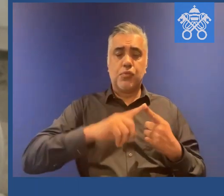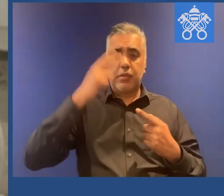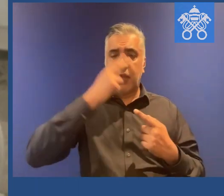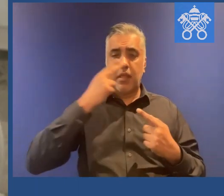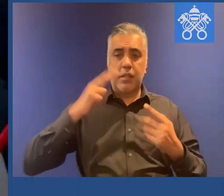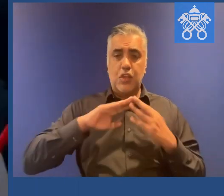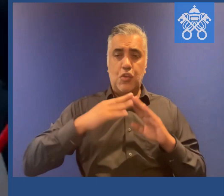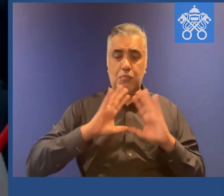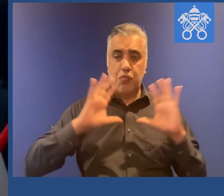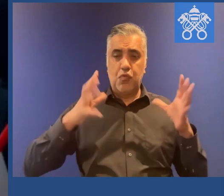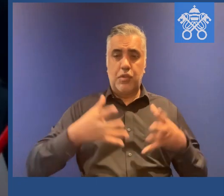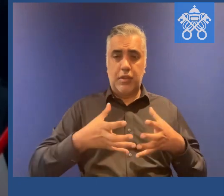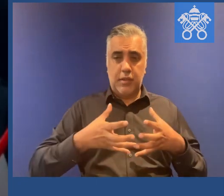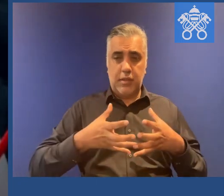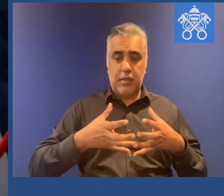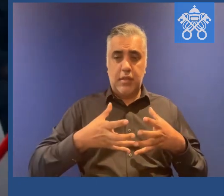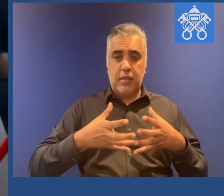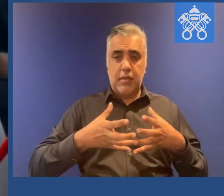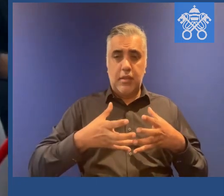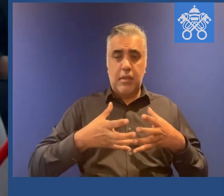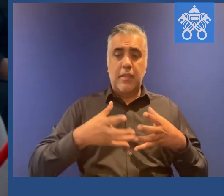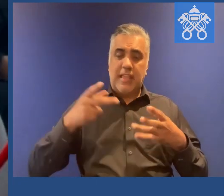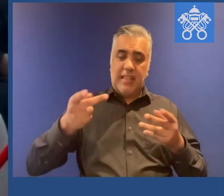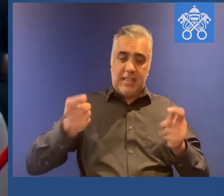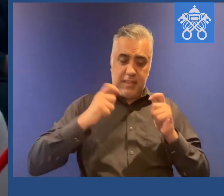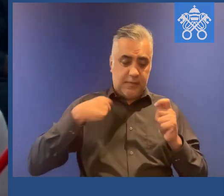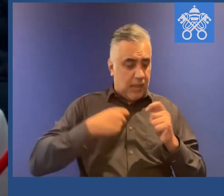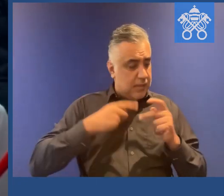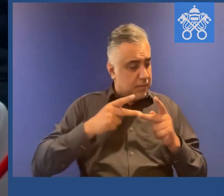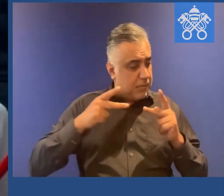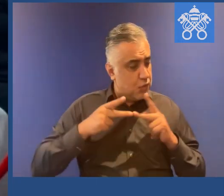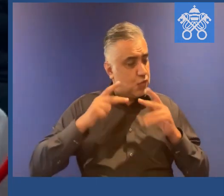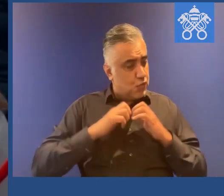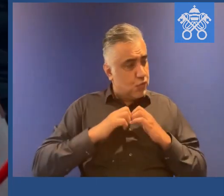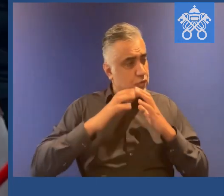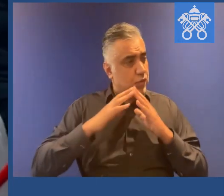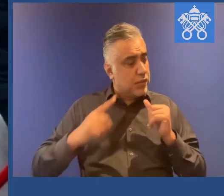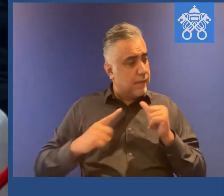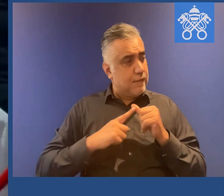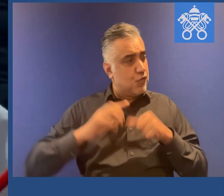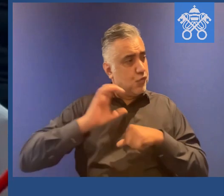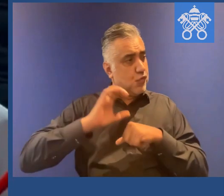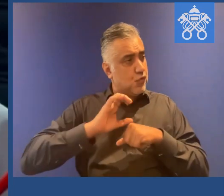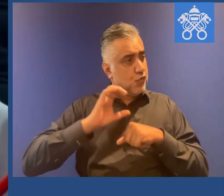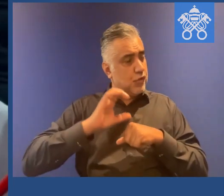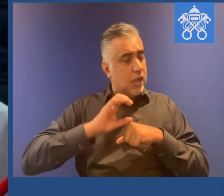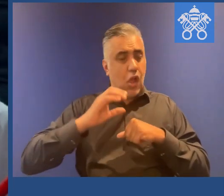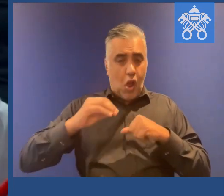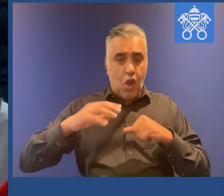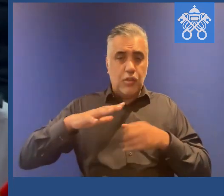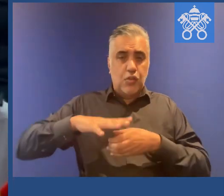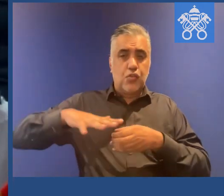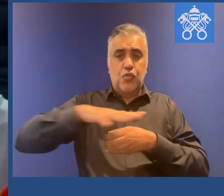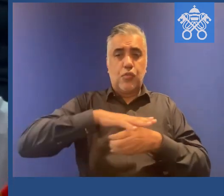Catholic community and gave us a place for the construction of the first church on the shores of